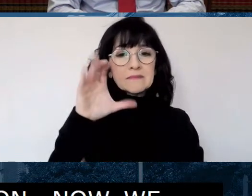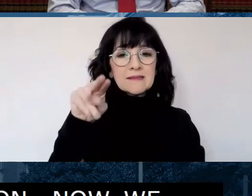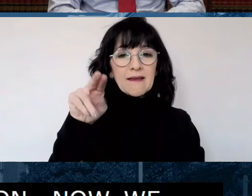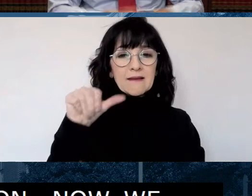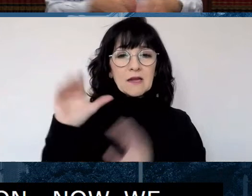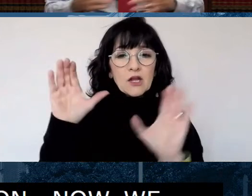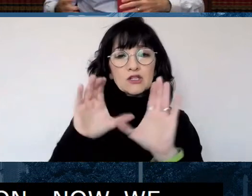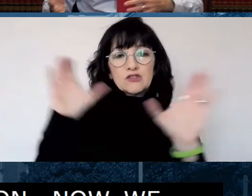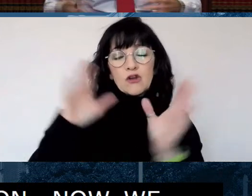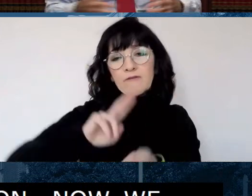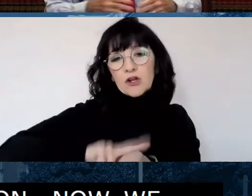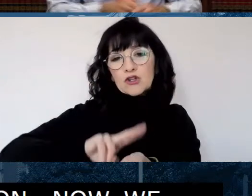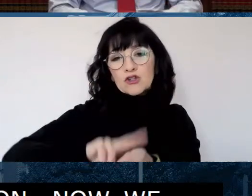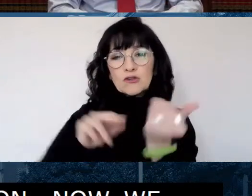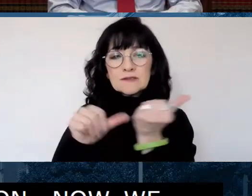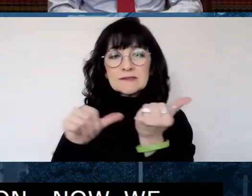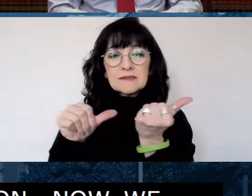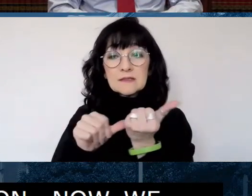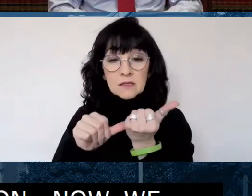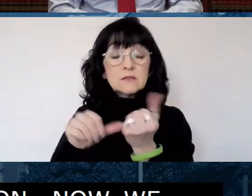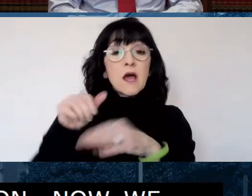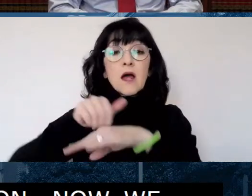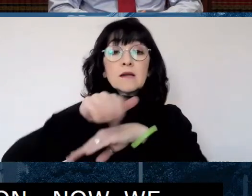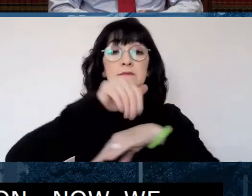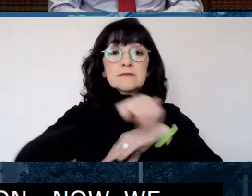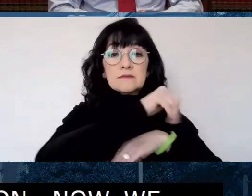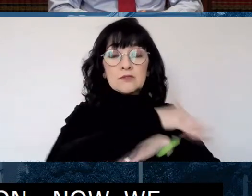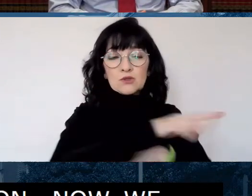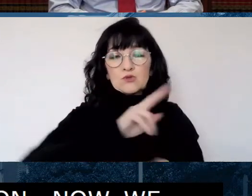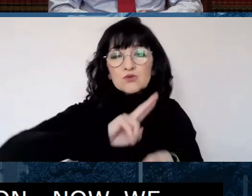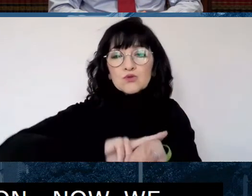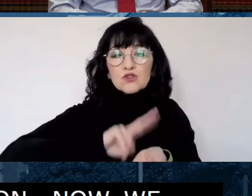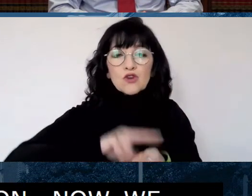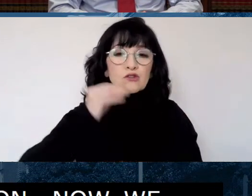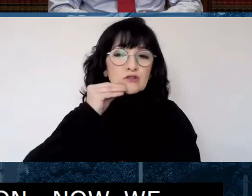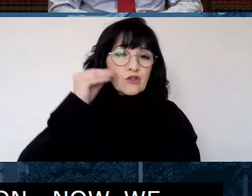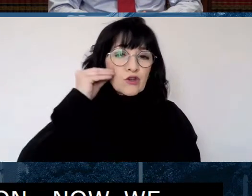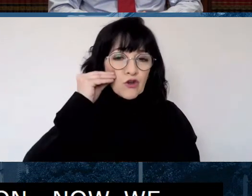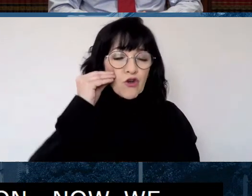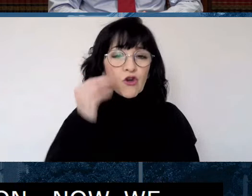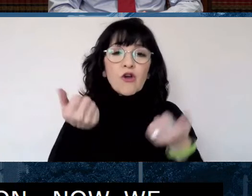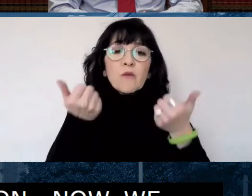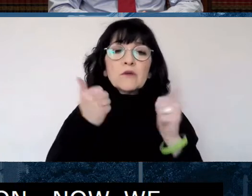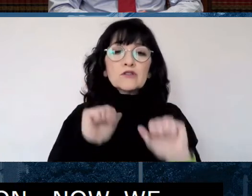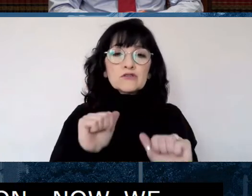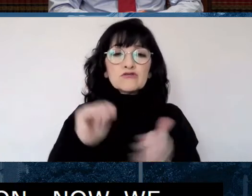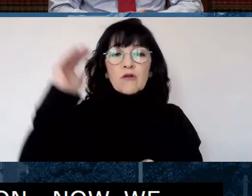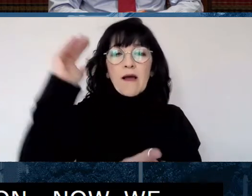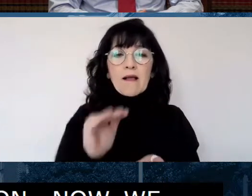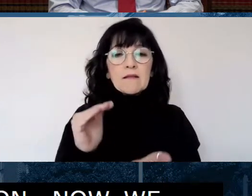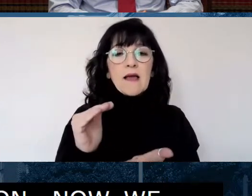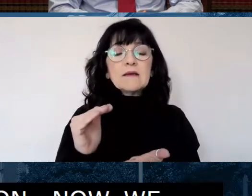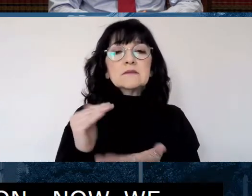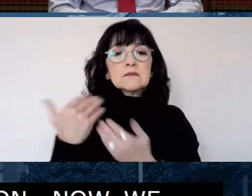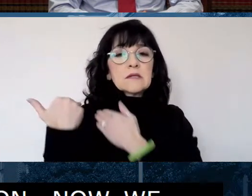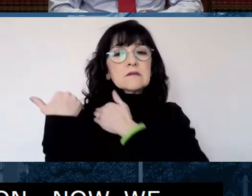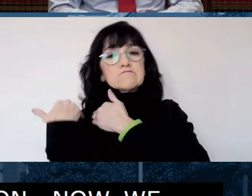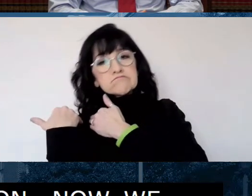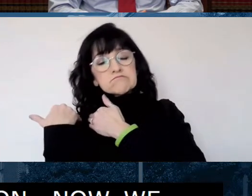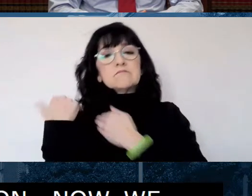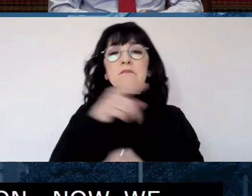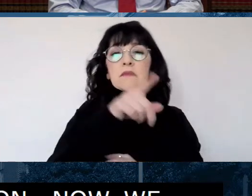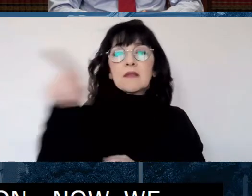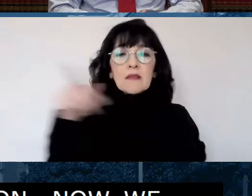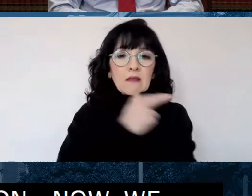long-term care facilities, helping to decompress the number of folks in our hospitals. We have probably 70 or